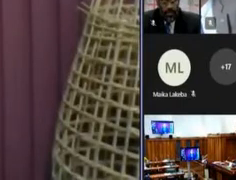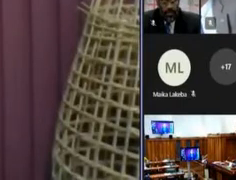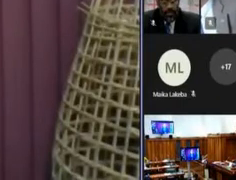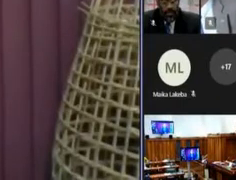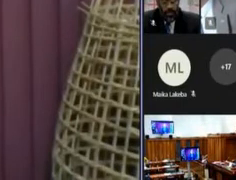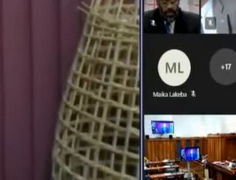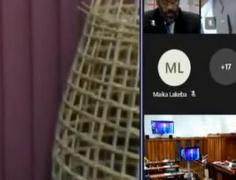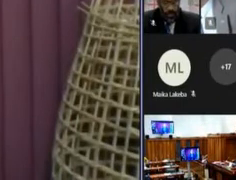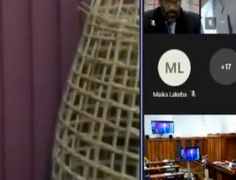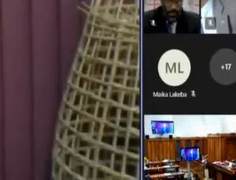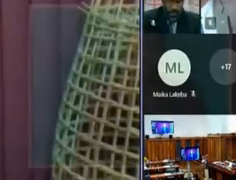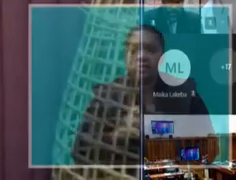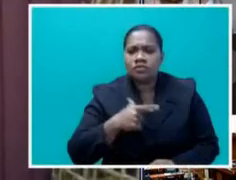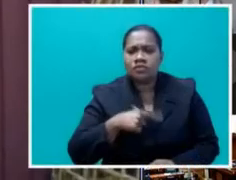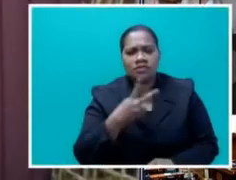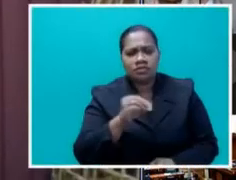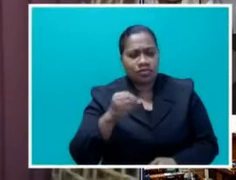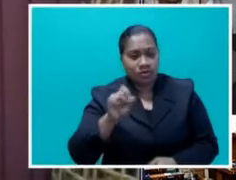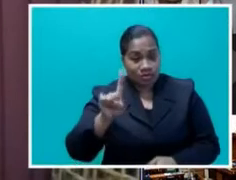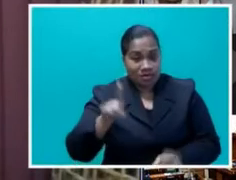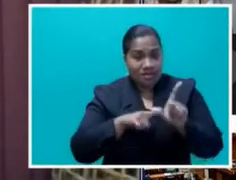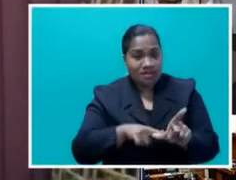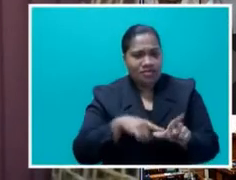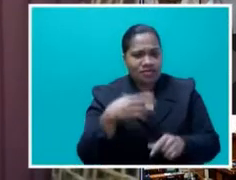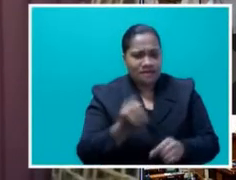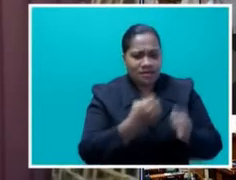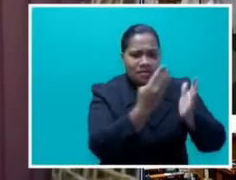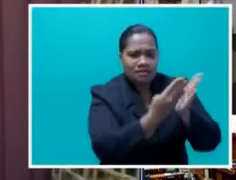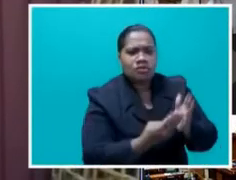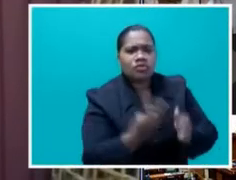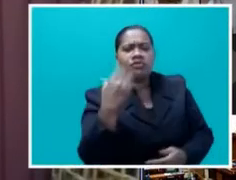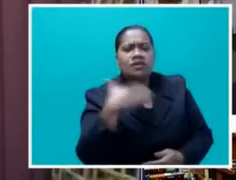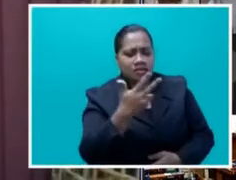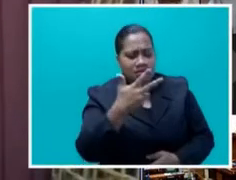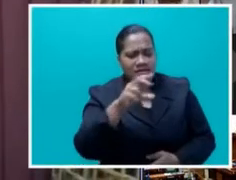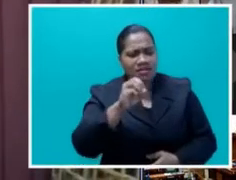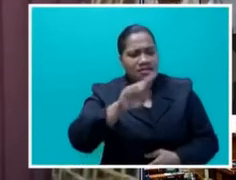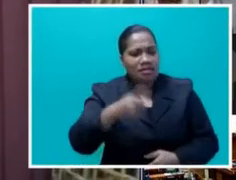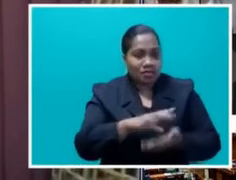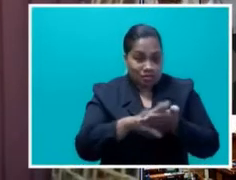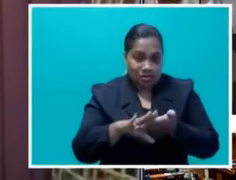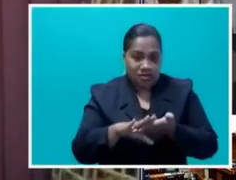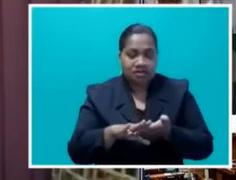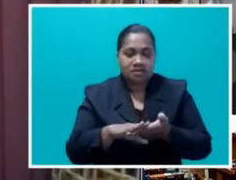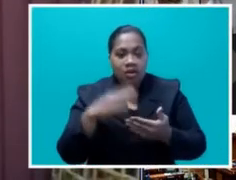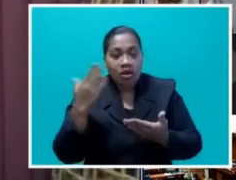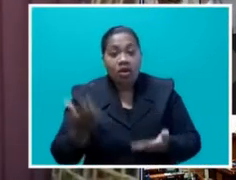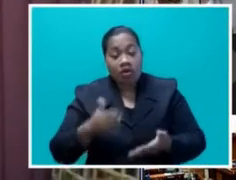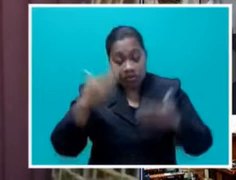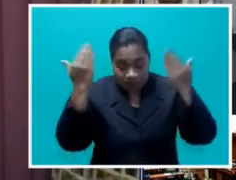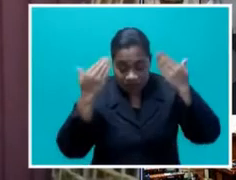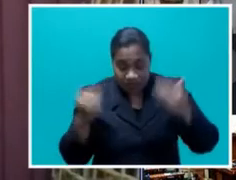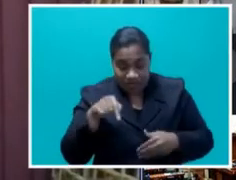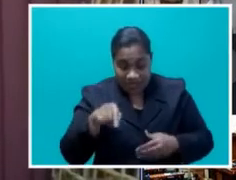will reflect a reduction in budget to $380,000. Honourable Speaker, this